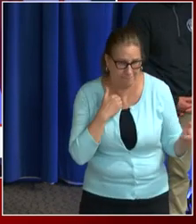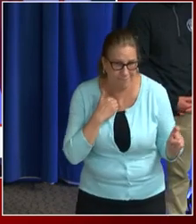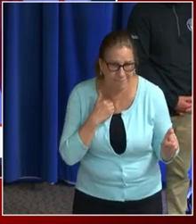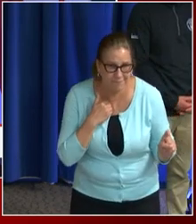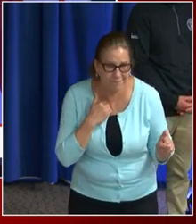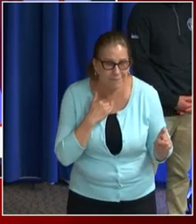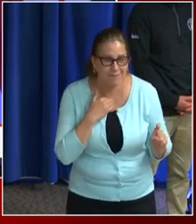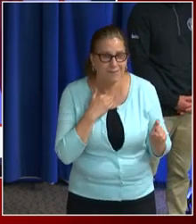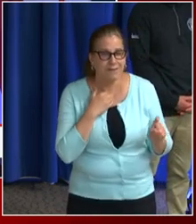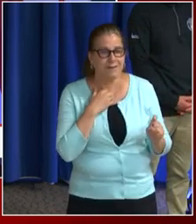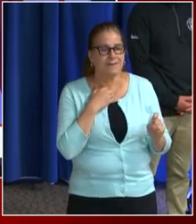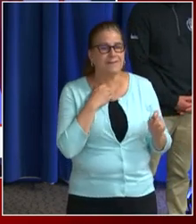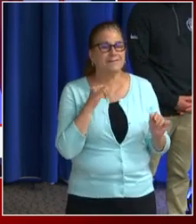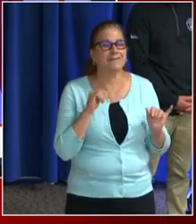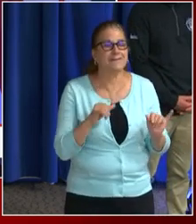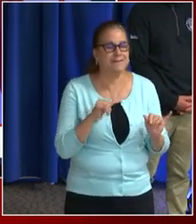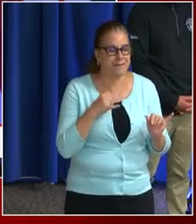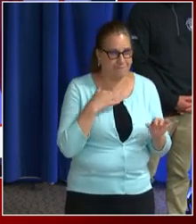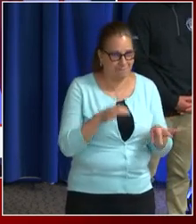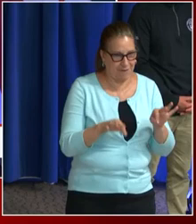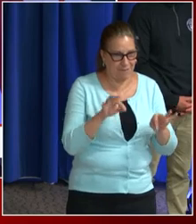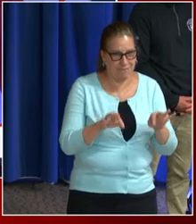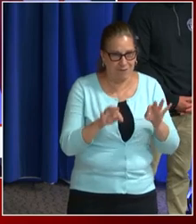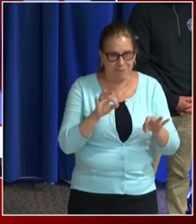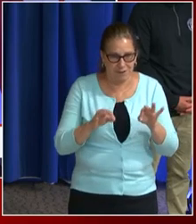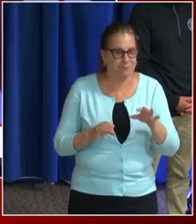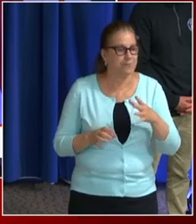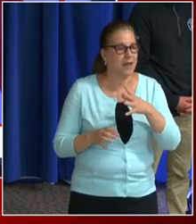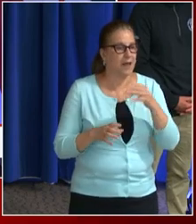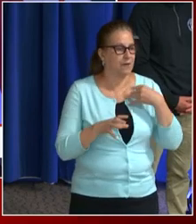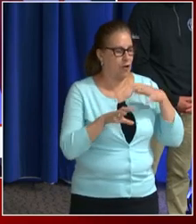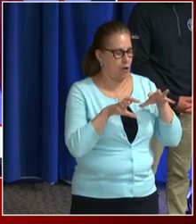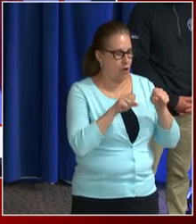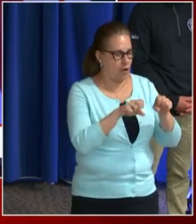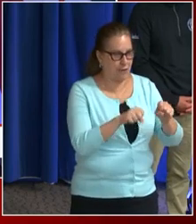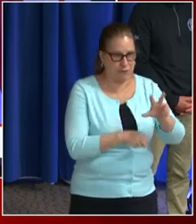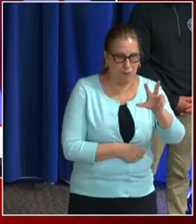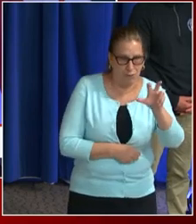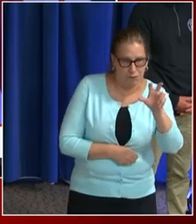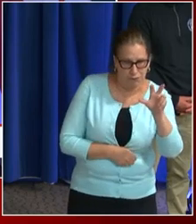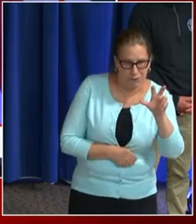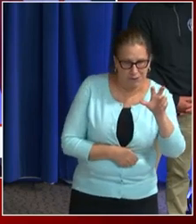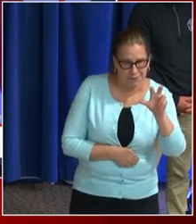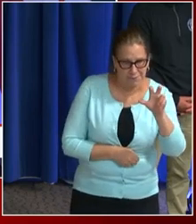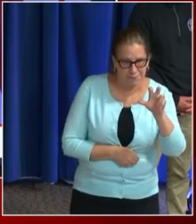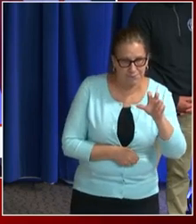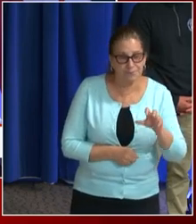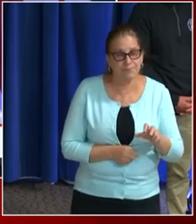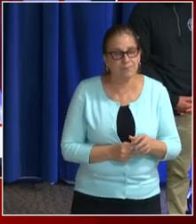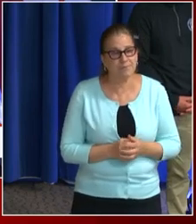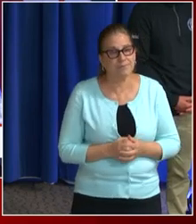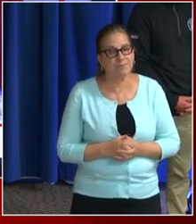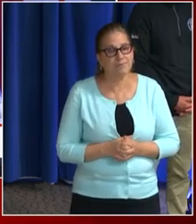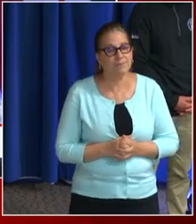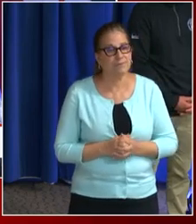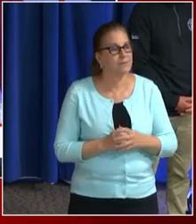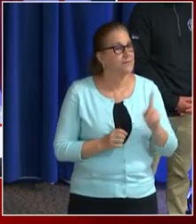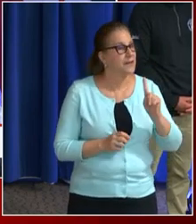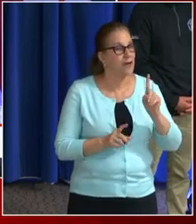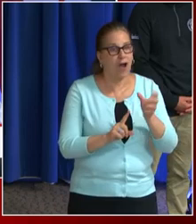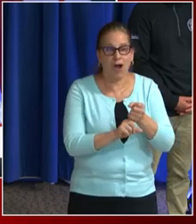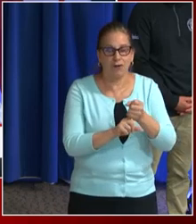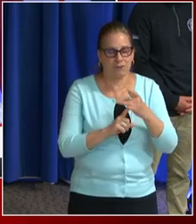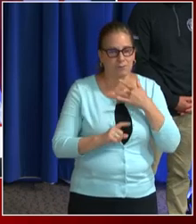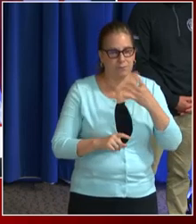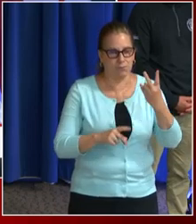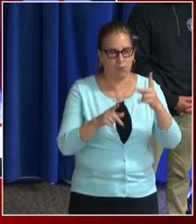300 arrests. So we had the majority of the arrests were at those 2 locations, and we had several other arrests across